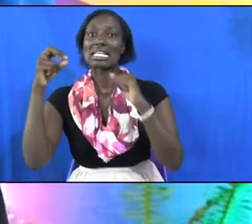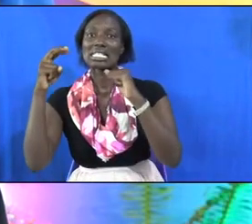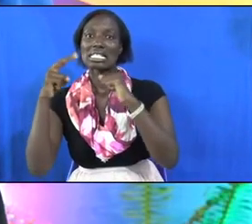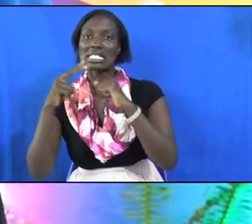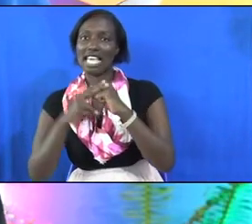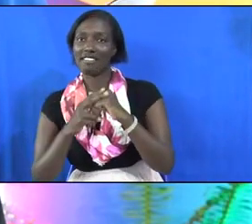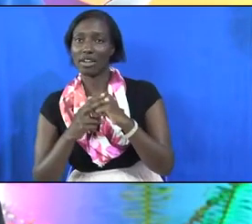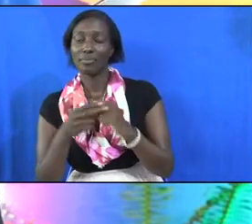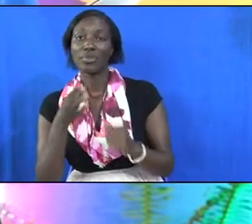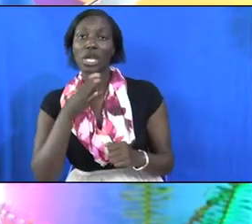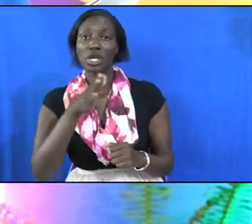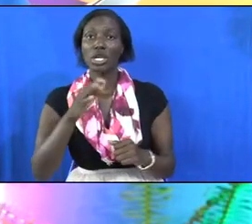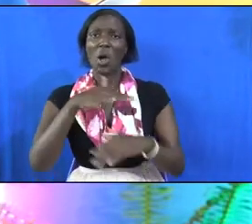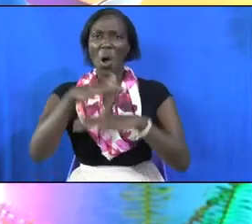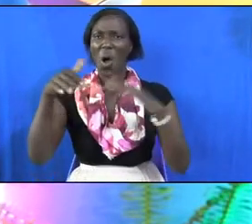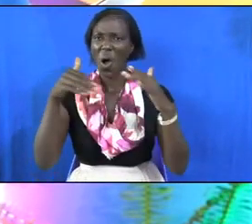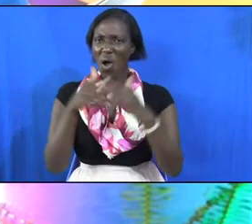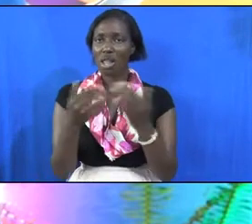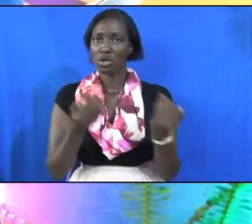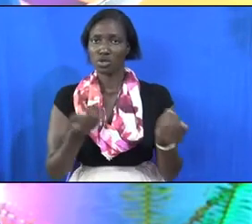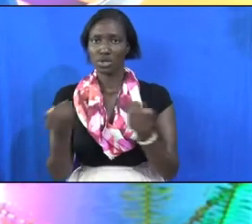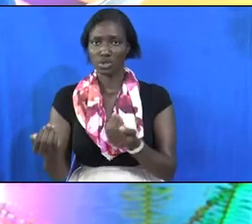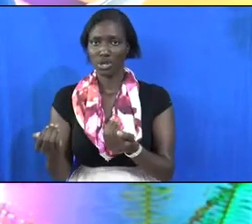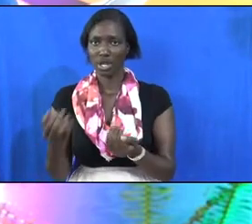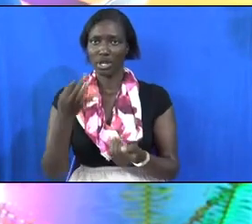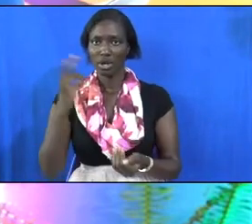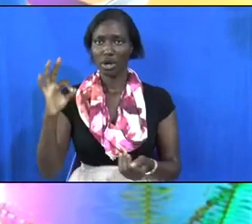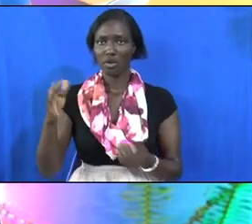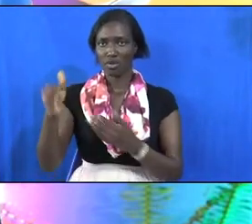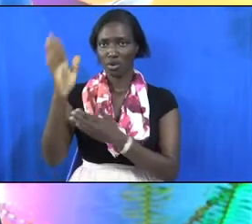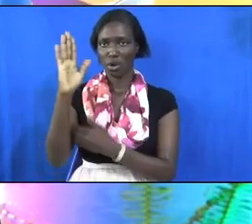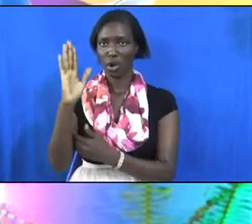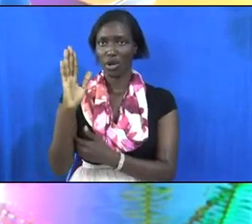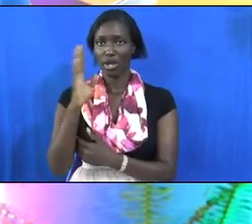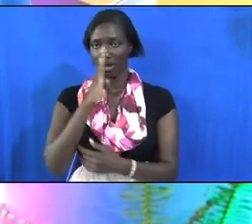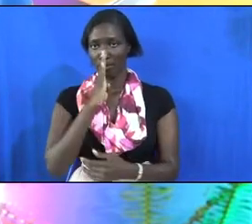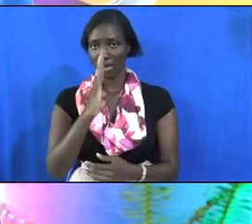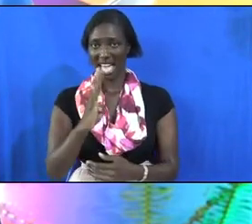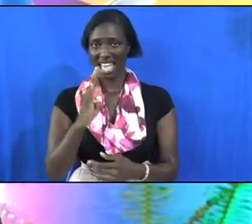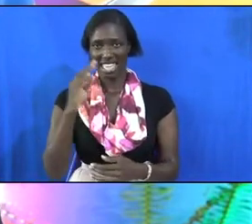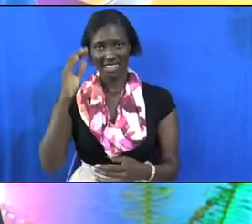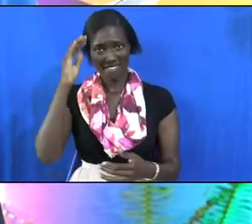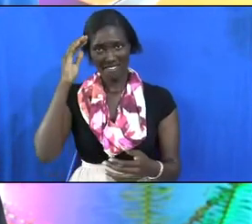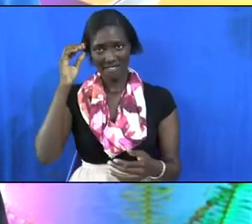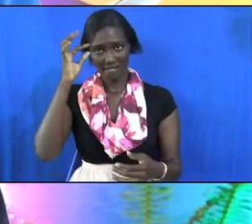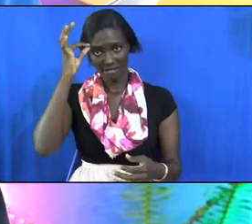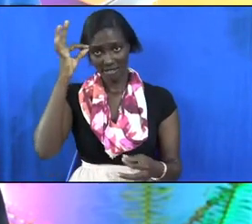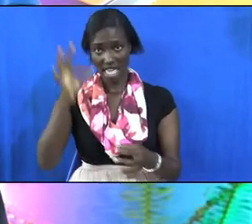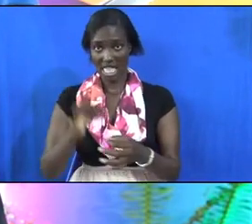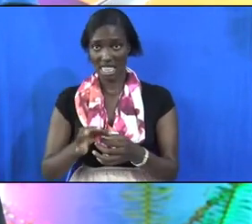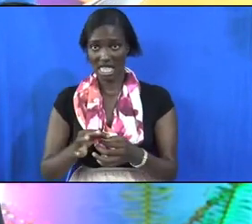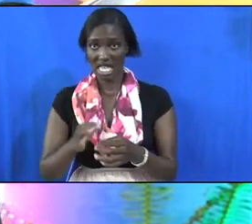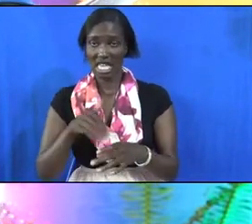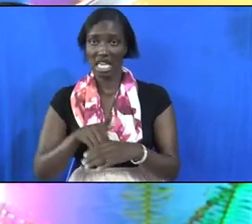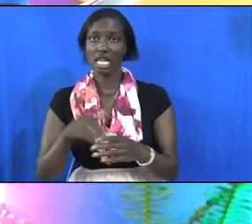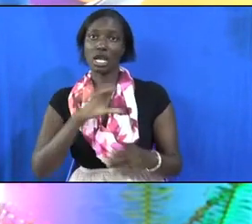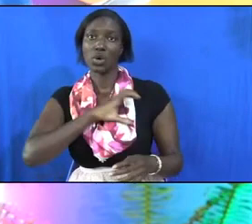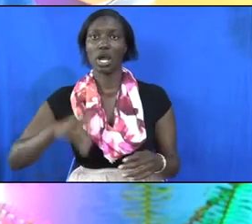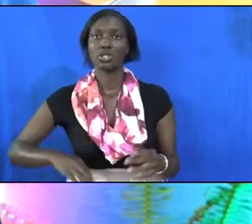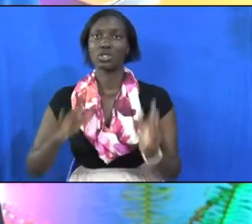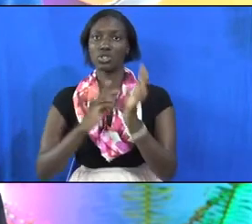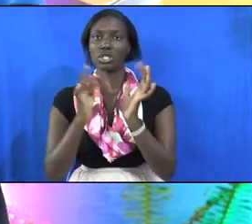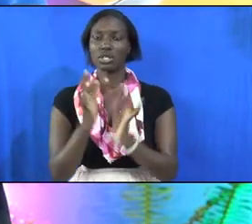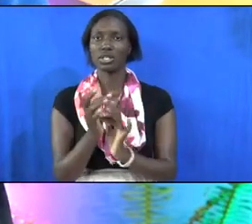"For ye are all children of God by faith in Christ Jesus. For as many of you as have